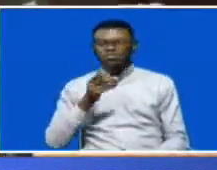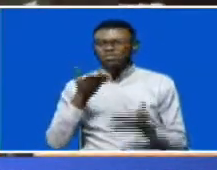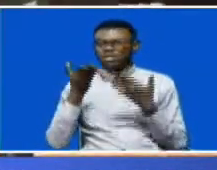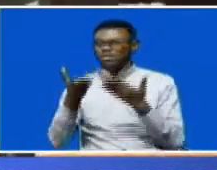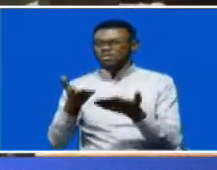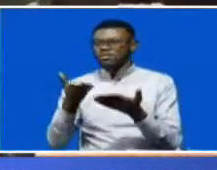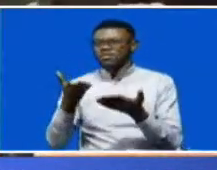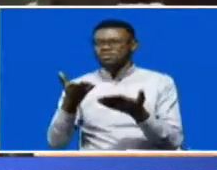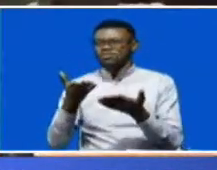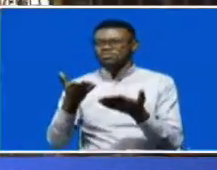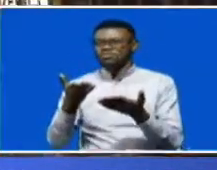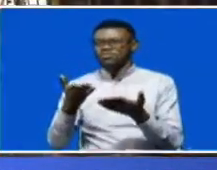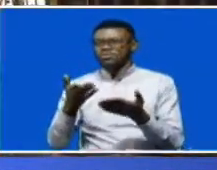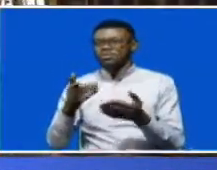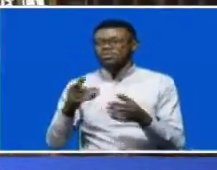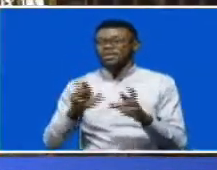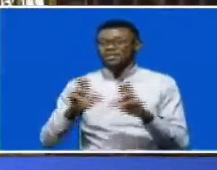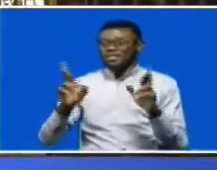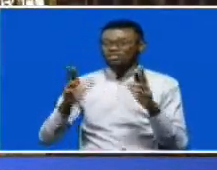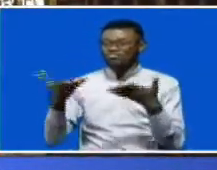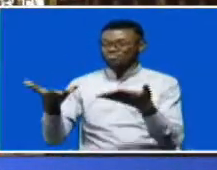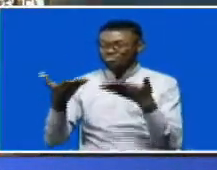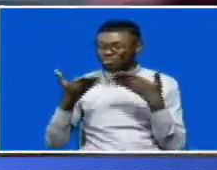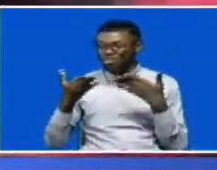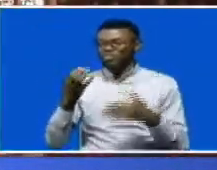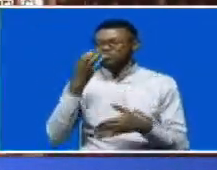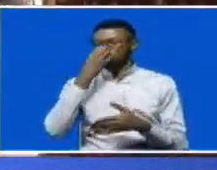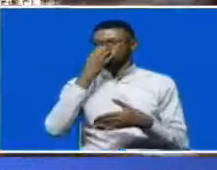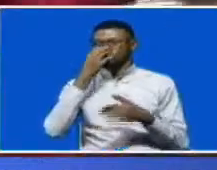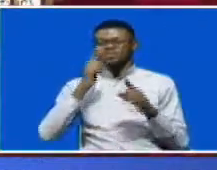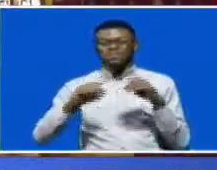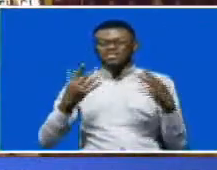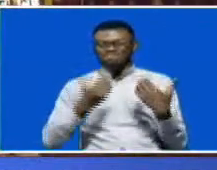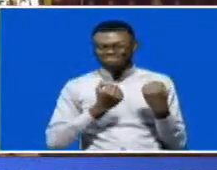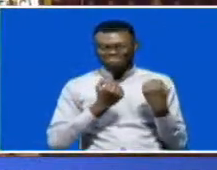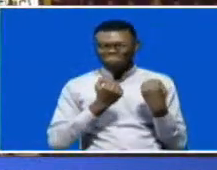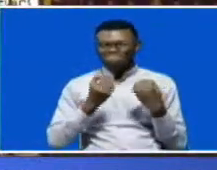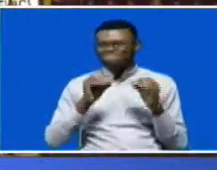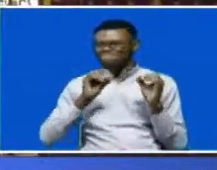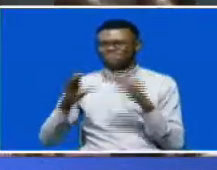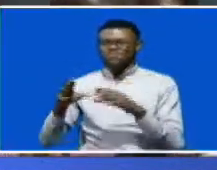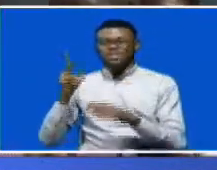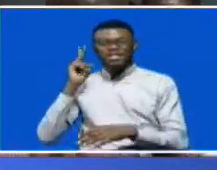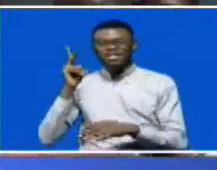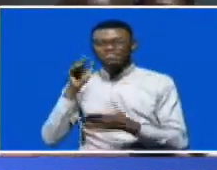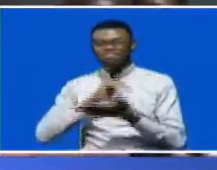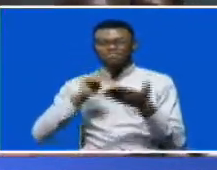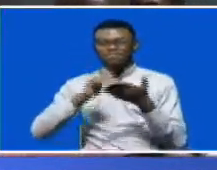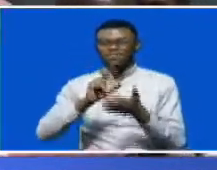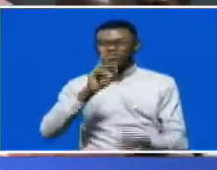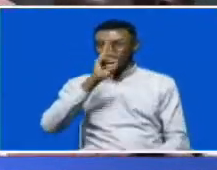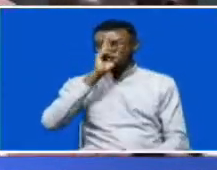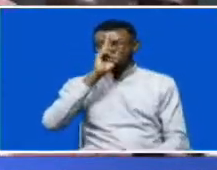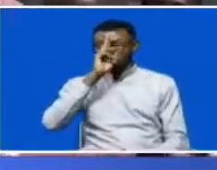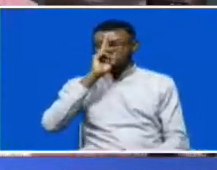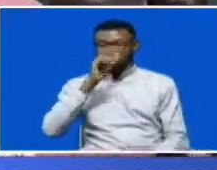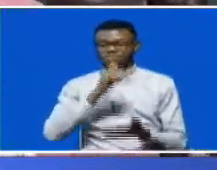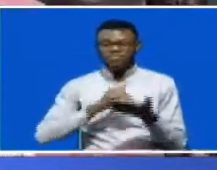gone to receive DP Ruto and was taken to Kisii Central Police Station. Nimefika tu